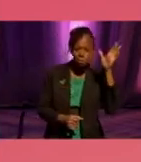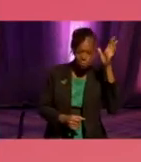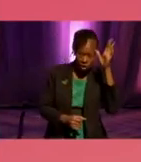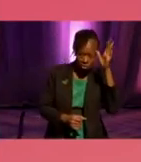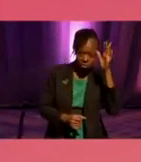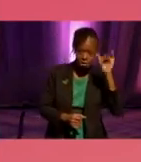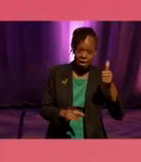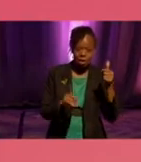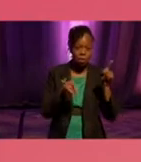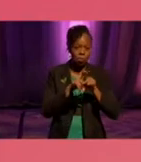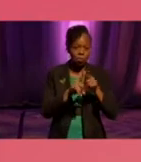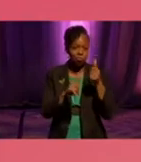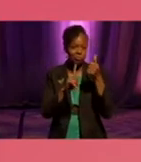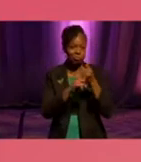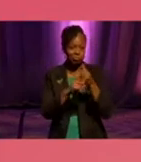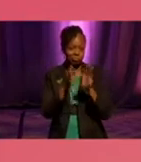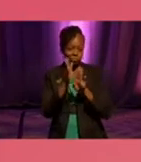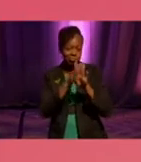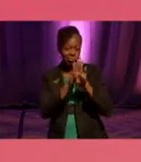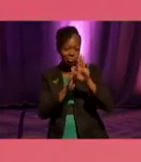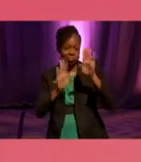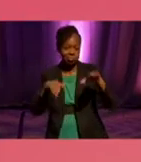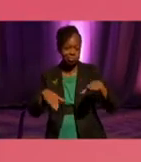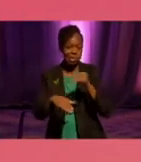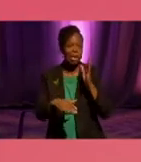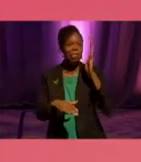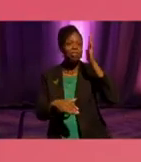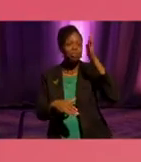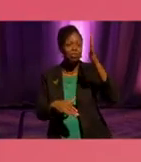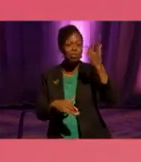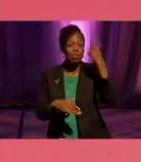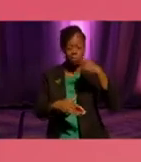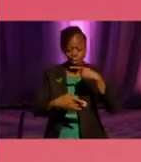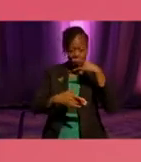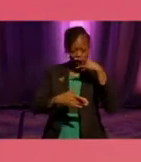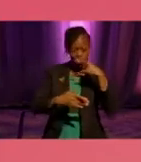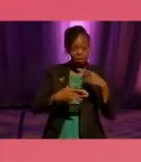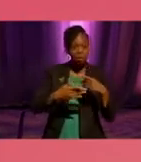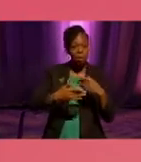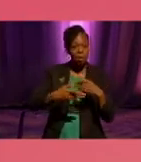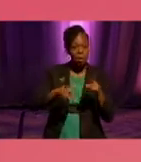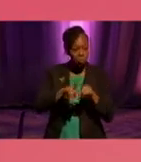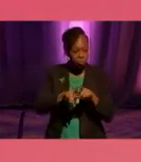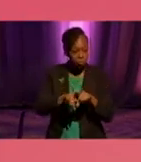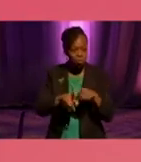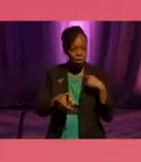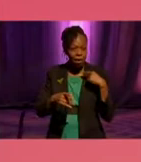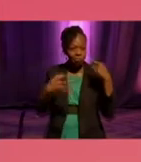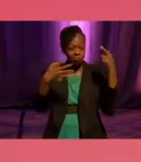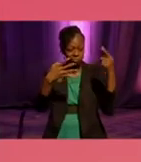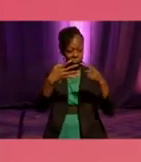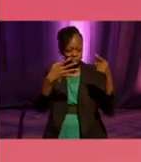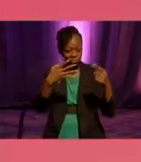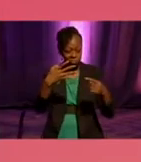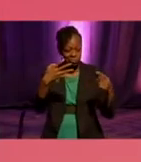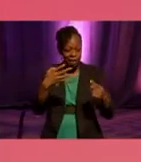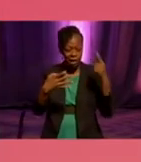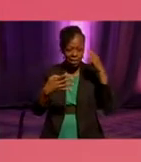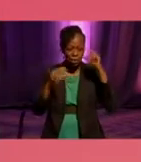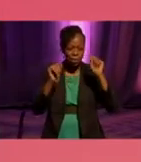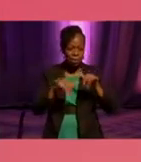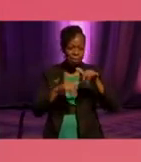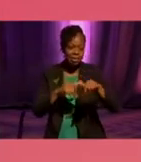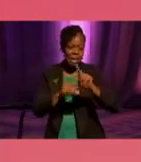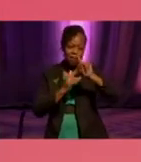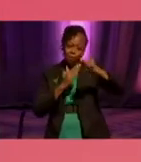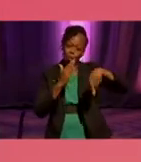affect the development of the child and the future for that child as well. So there are a number of factors. I think that we can be here for an hour